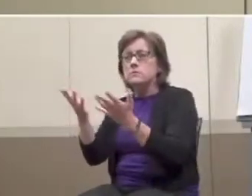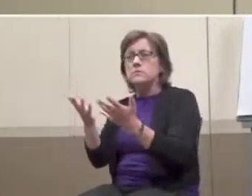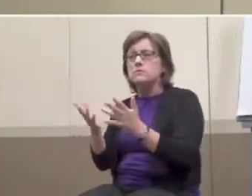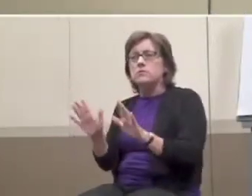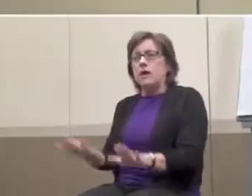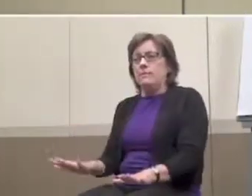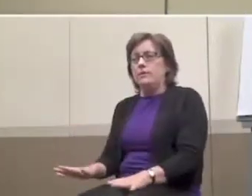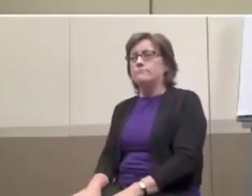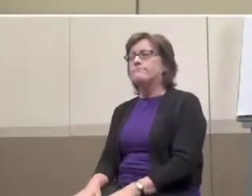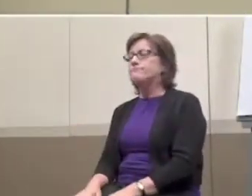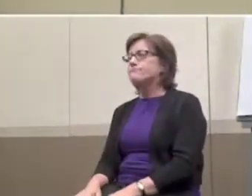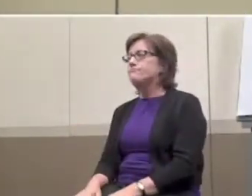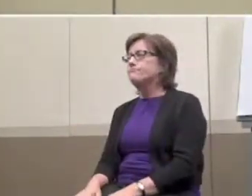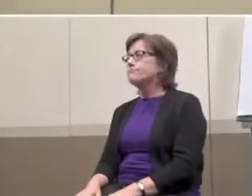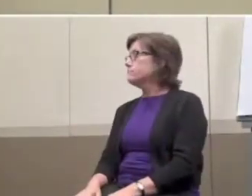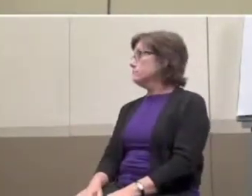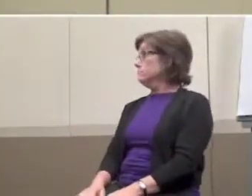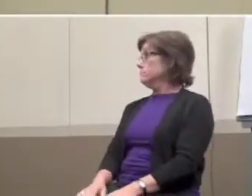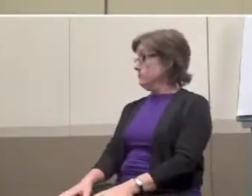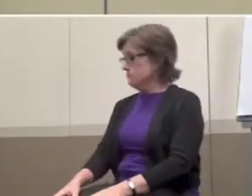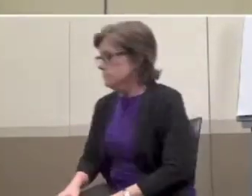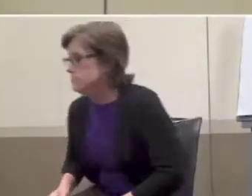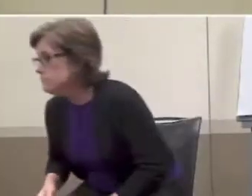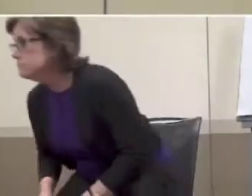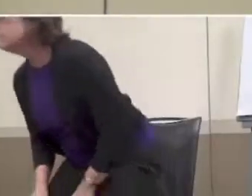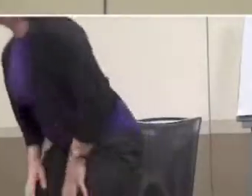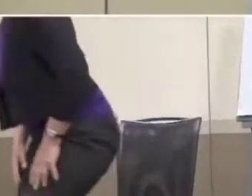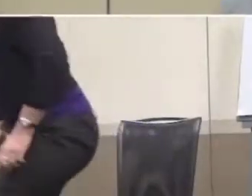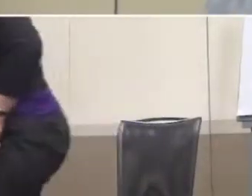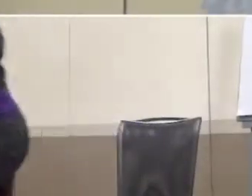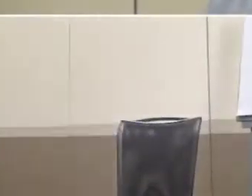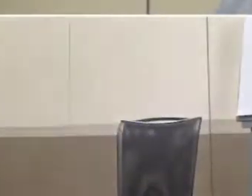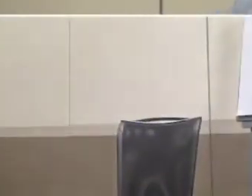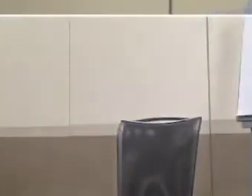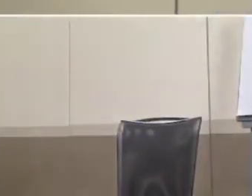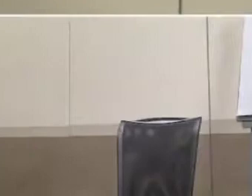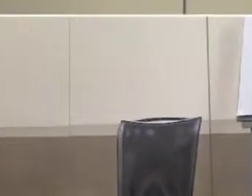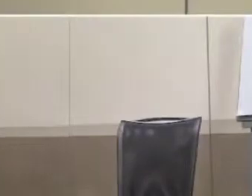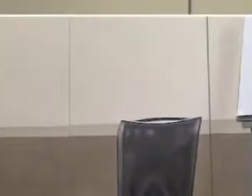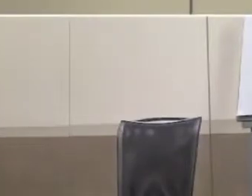right. Okay, so role play, 10 rules of fair fighting.